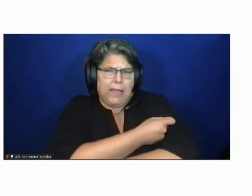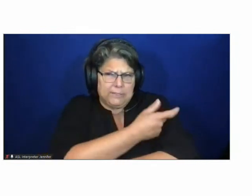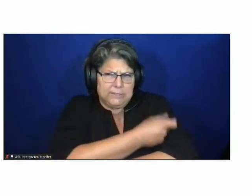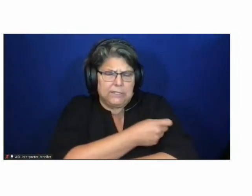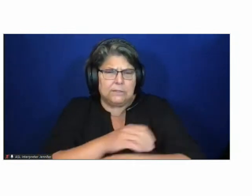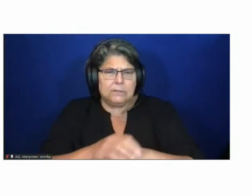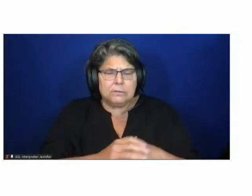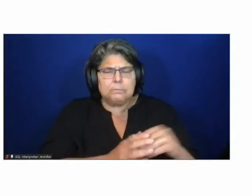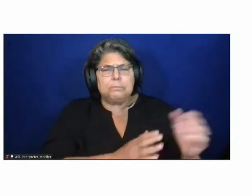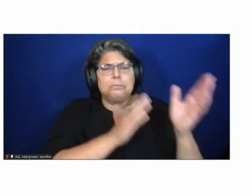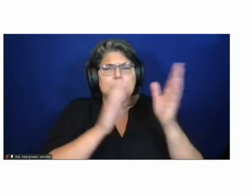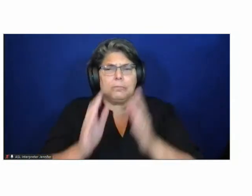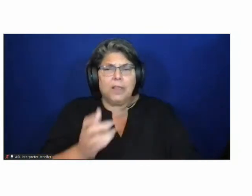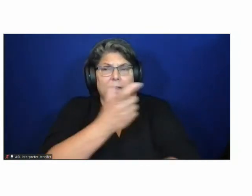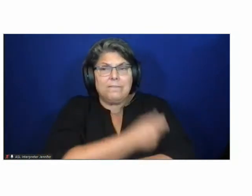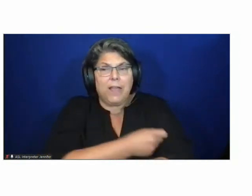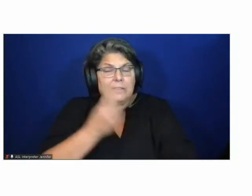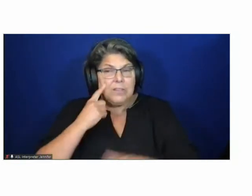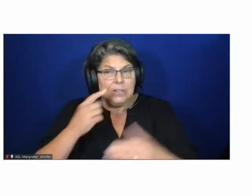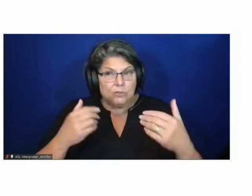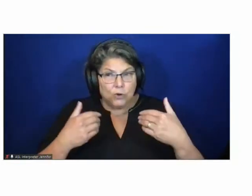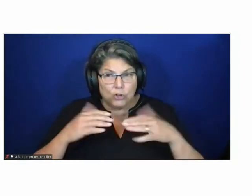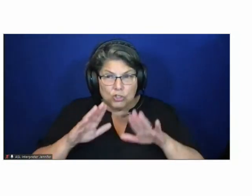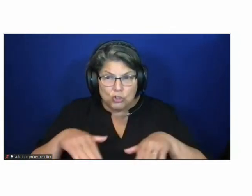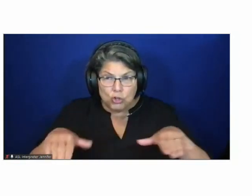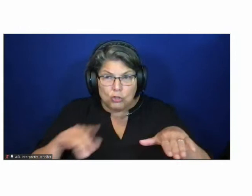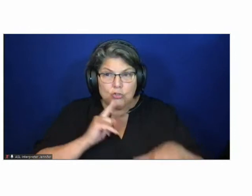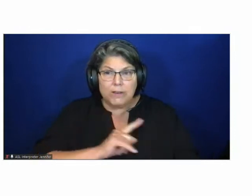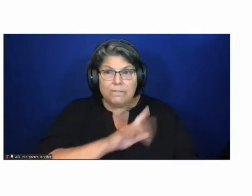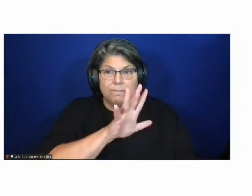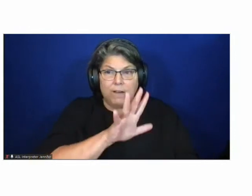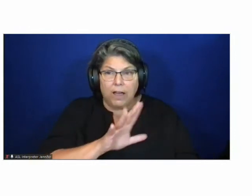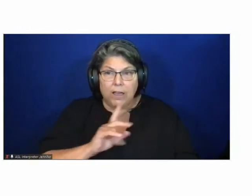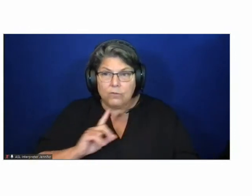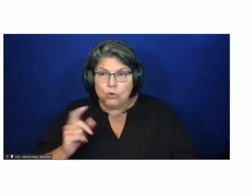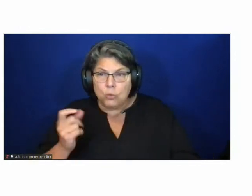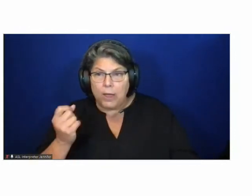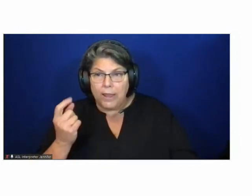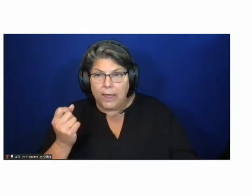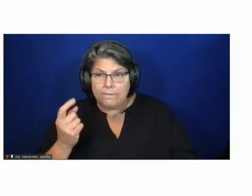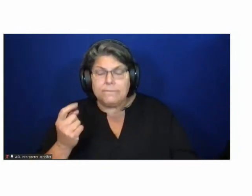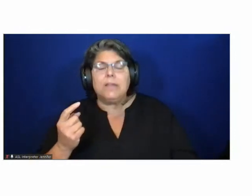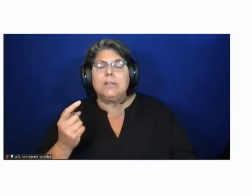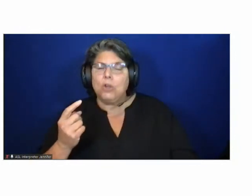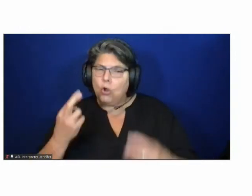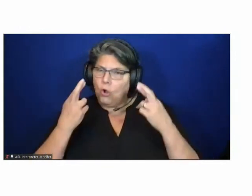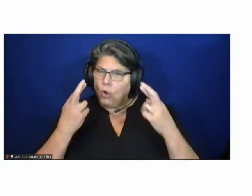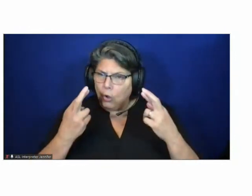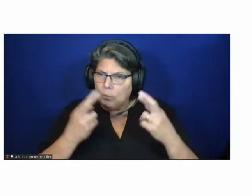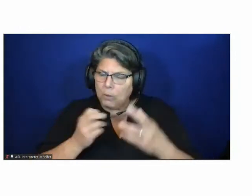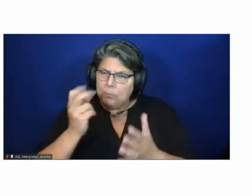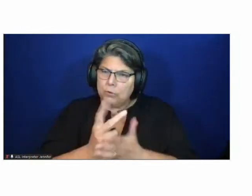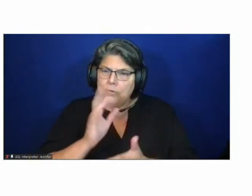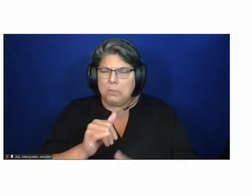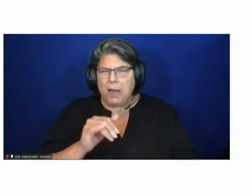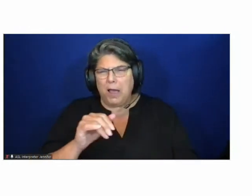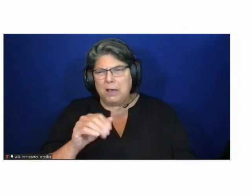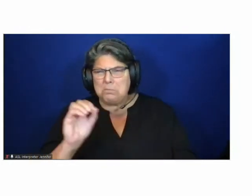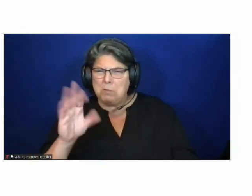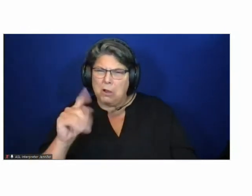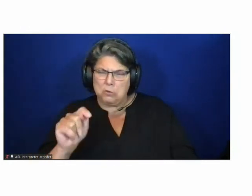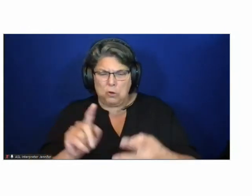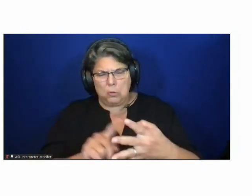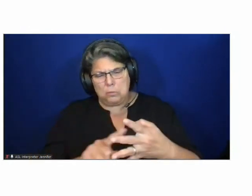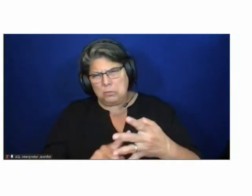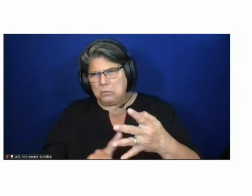for the 5 to 11-year-old group will hopefully be approved by mid to late October, and we're in the process of